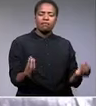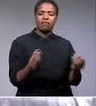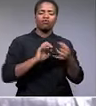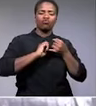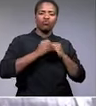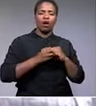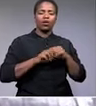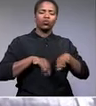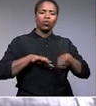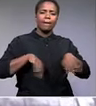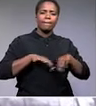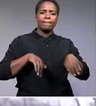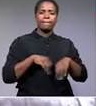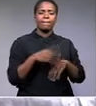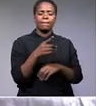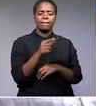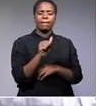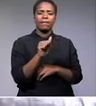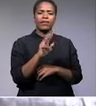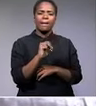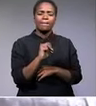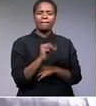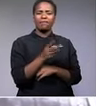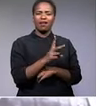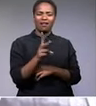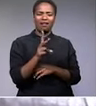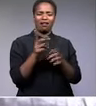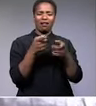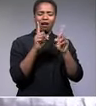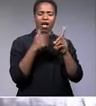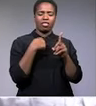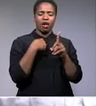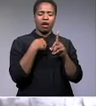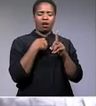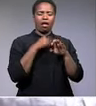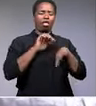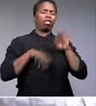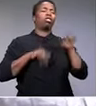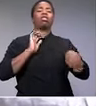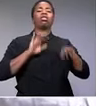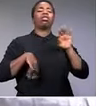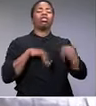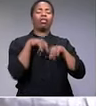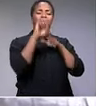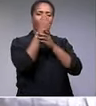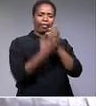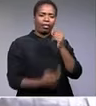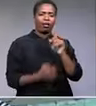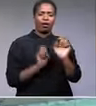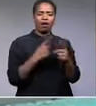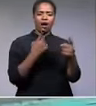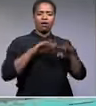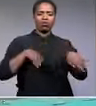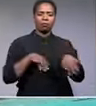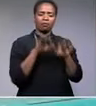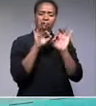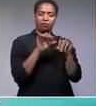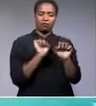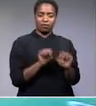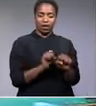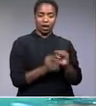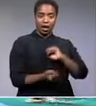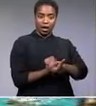to swim in our river streams and dams. In most cases, they end up drowning in this, you know, the river streams. And